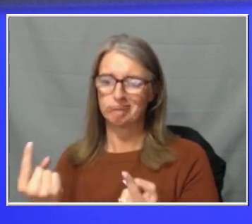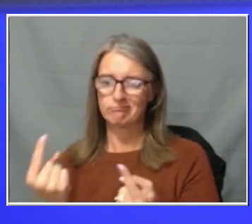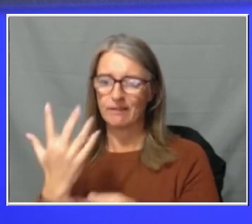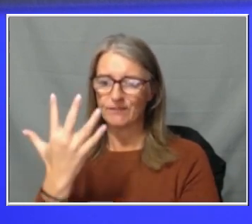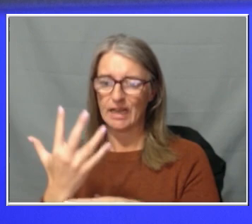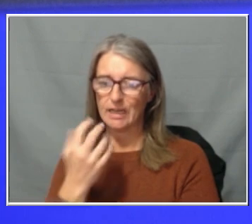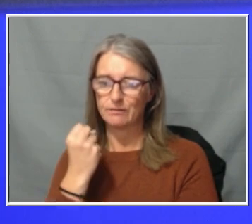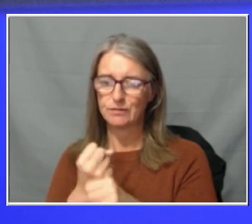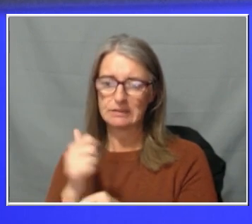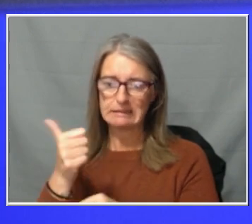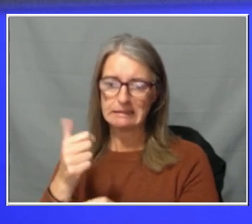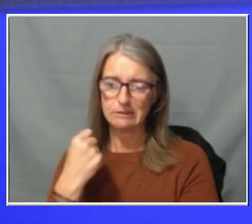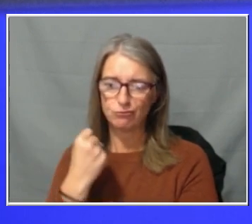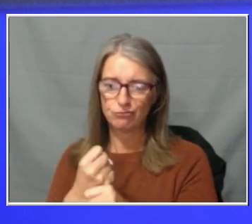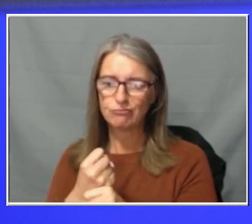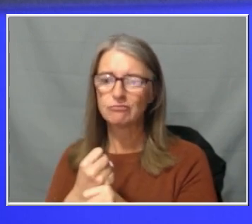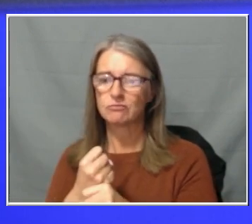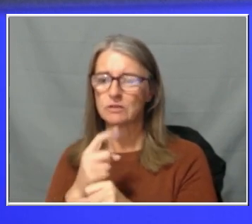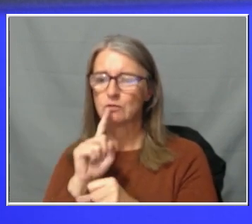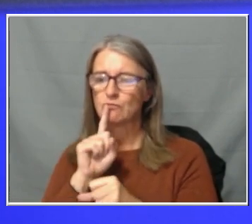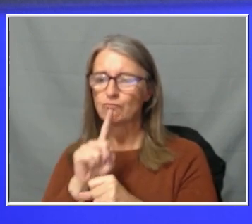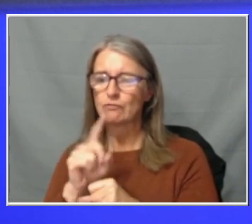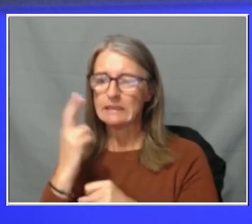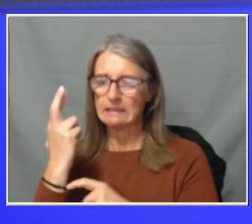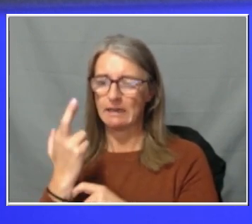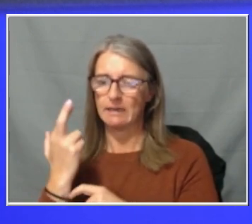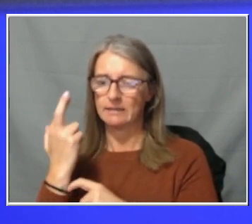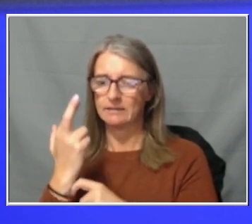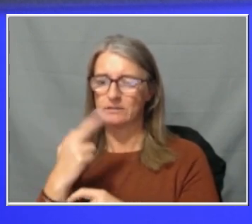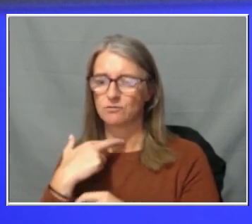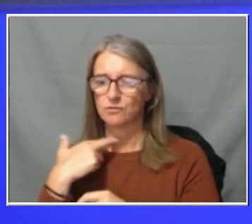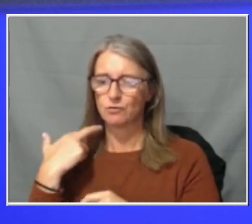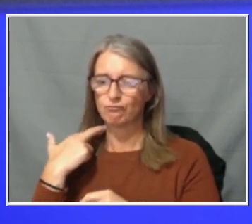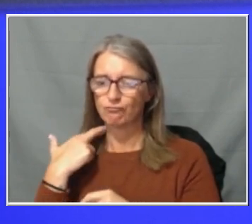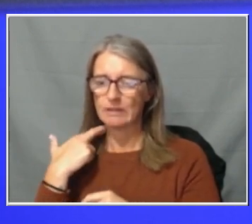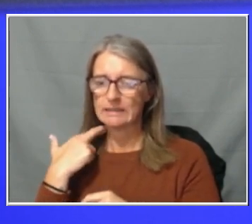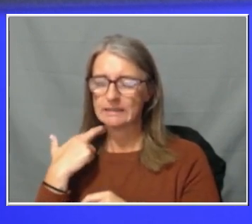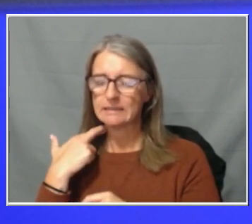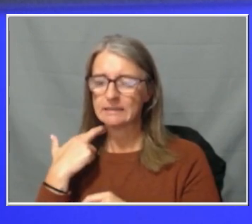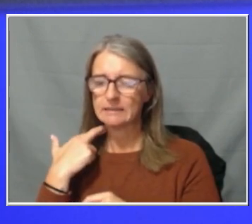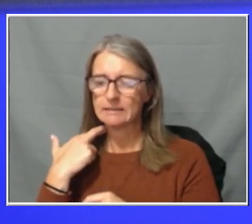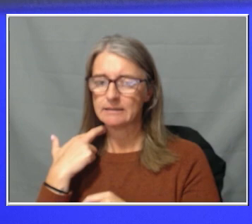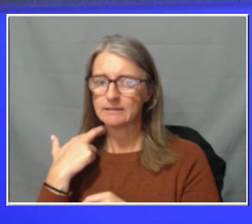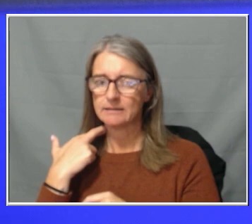years, 10 years, has realized that the risks are